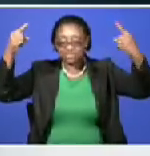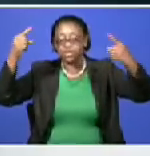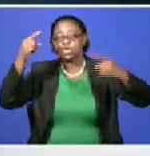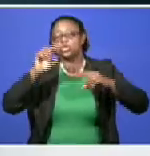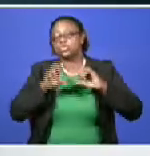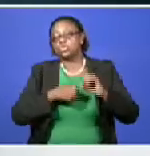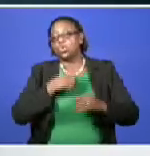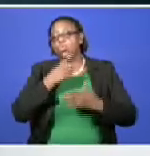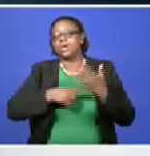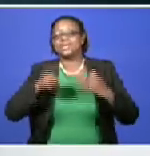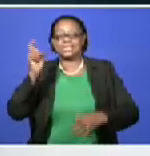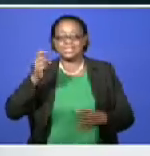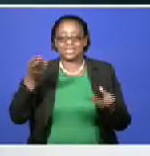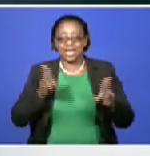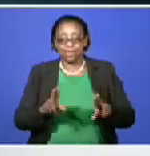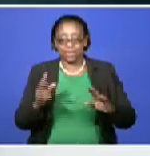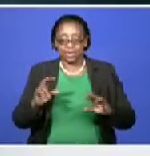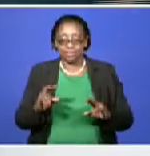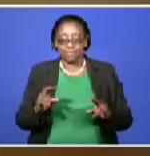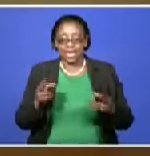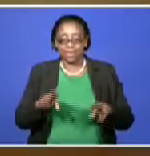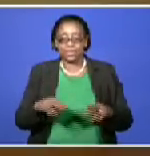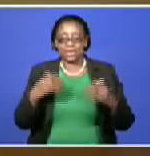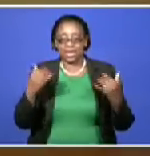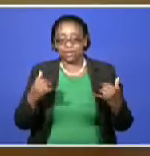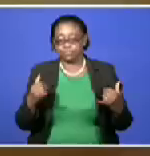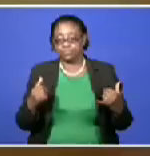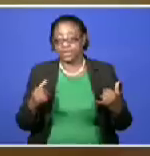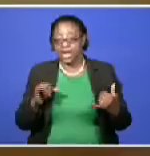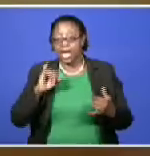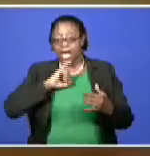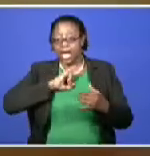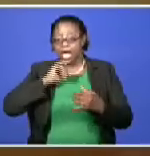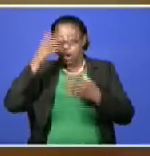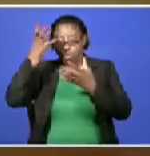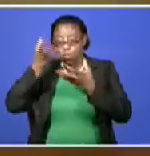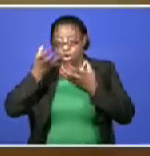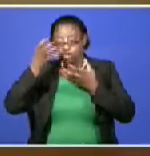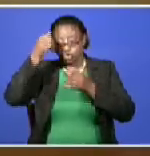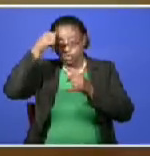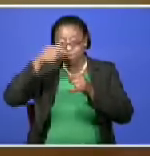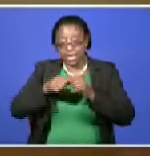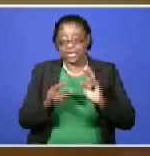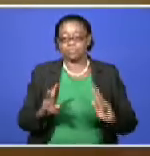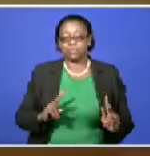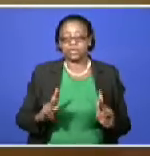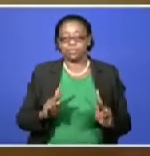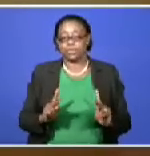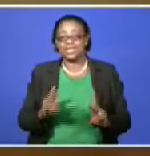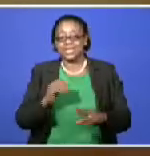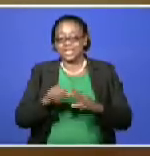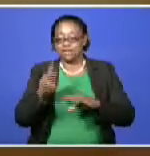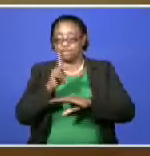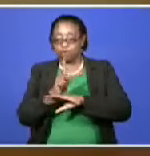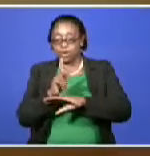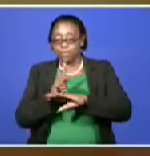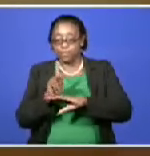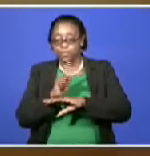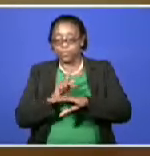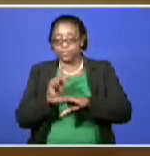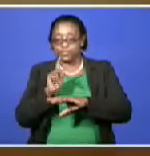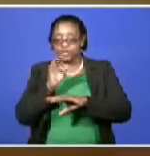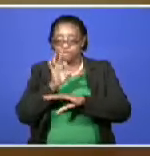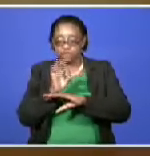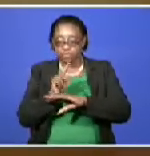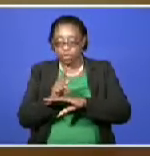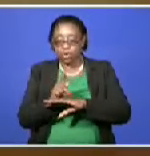about government regulations in this whole exercise. So again, I want to remind persons that in the Freeport area and in